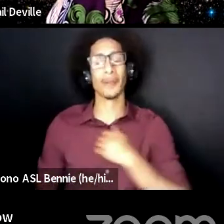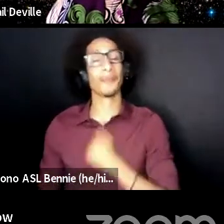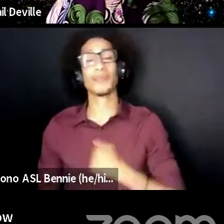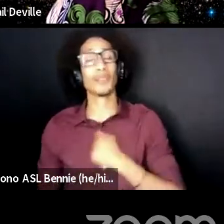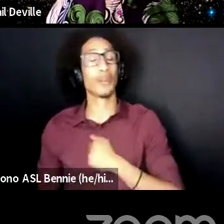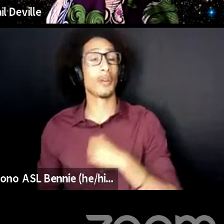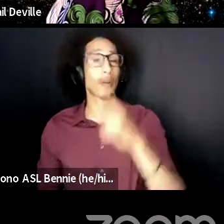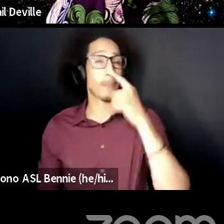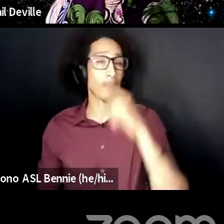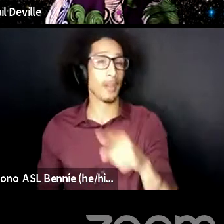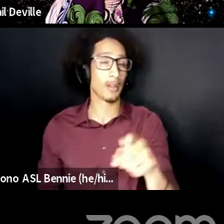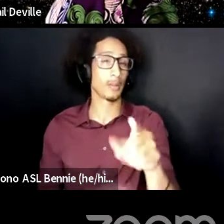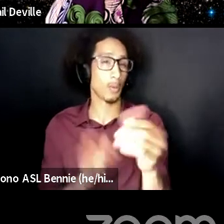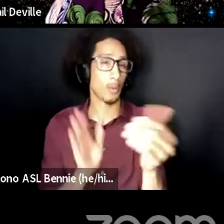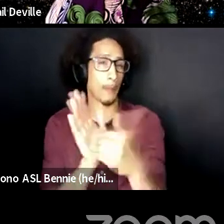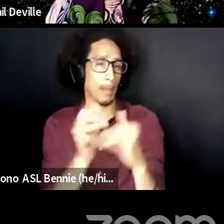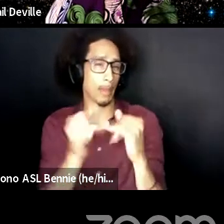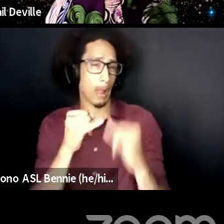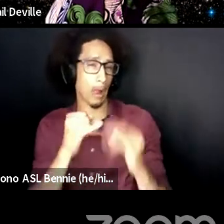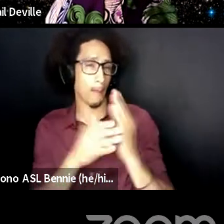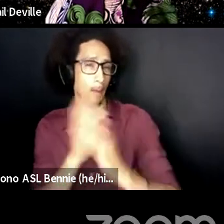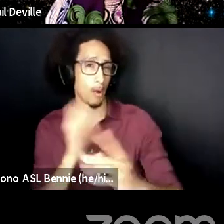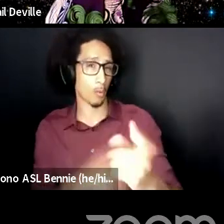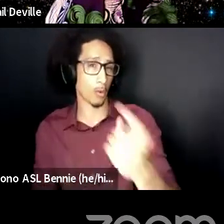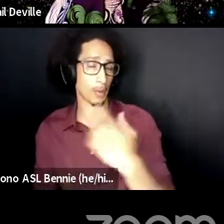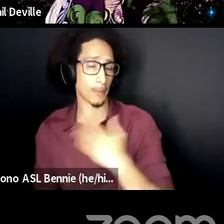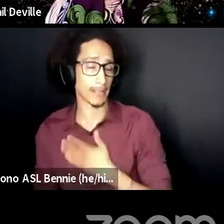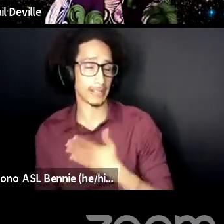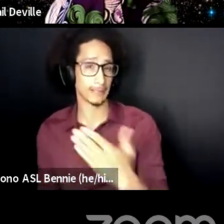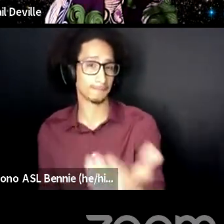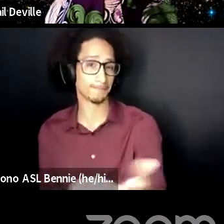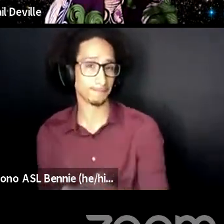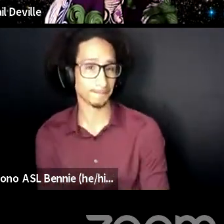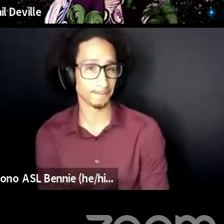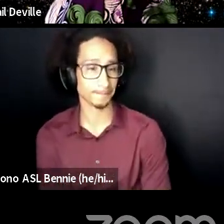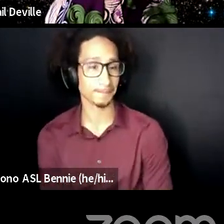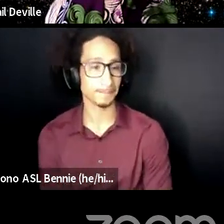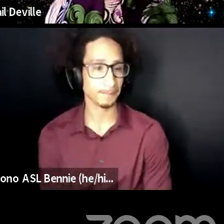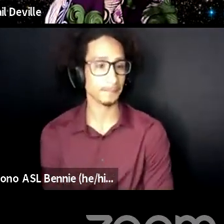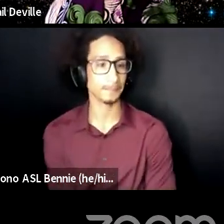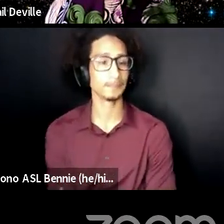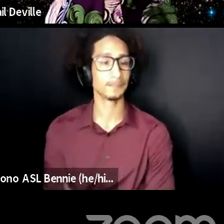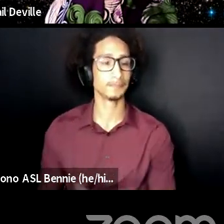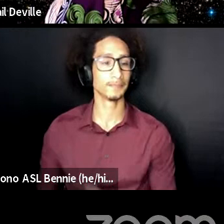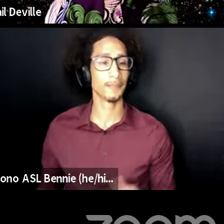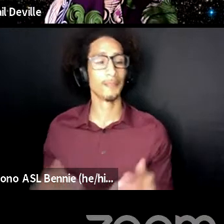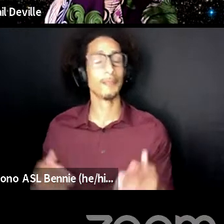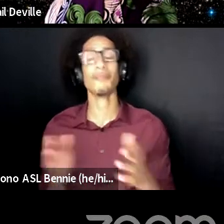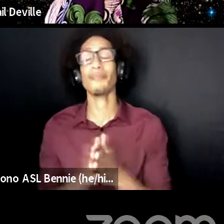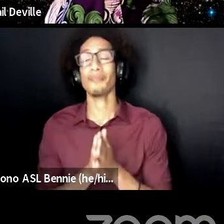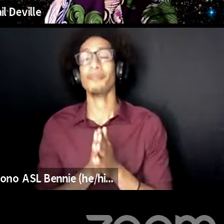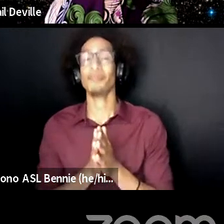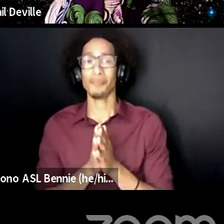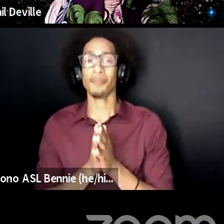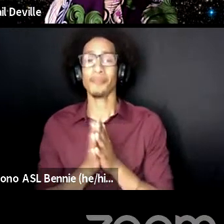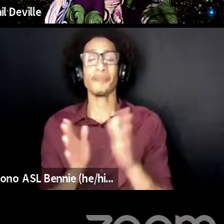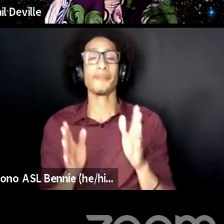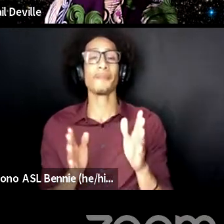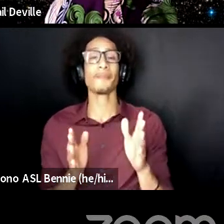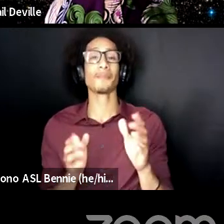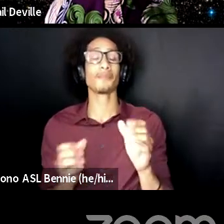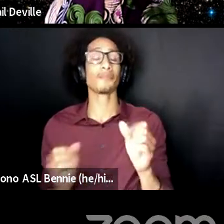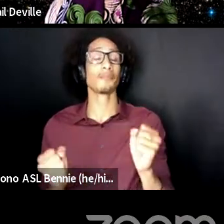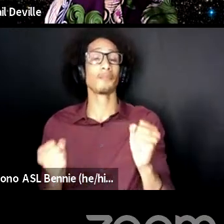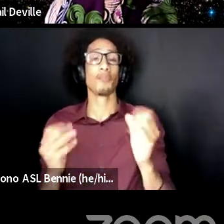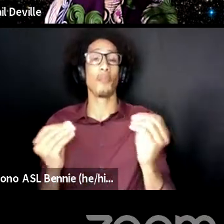last part of that? Just simply to think about that, the way in which, you know, Zavera kind of gave, you know, us the manifesto,